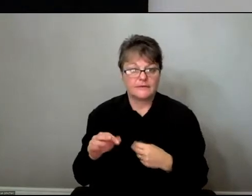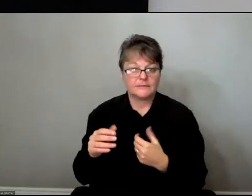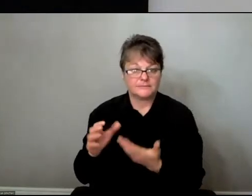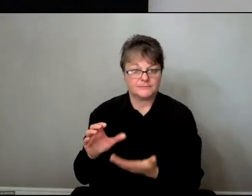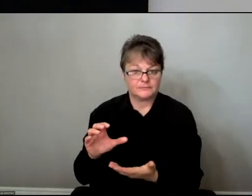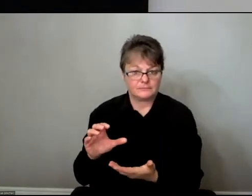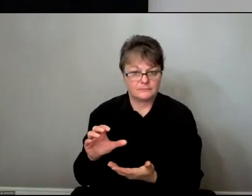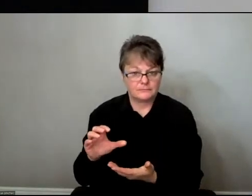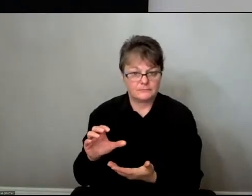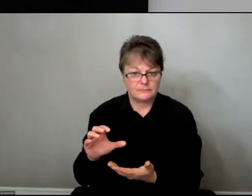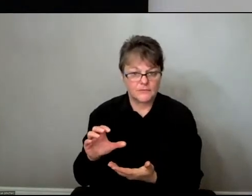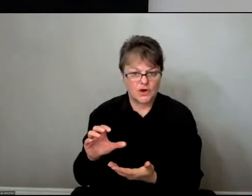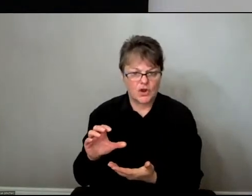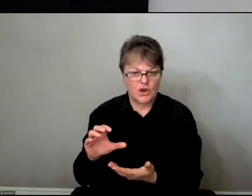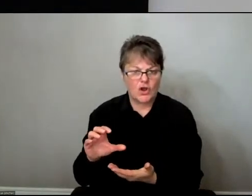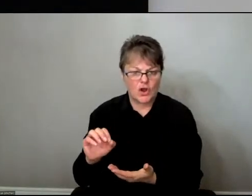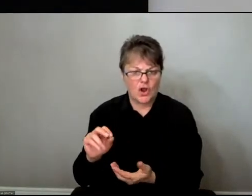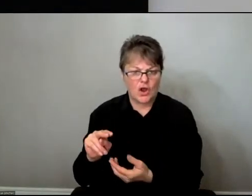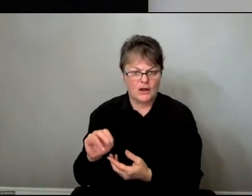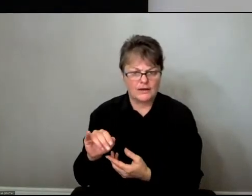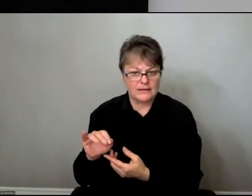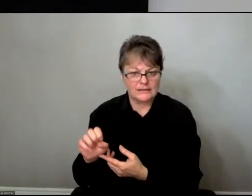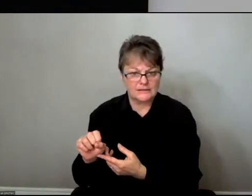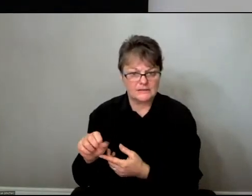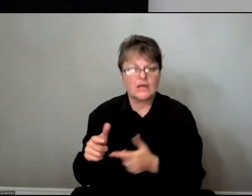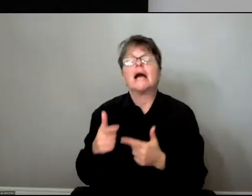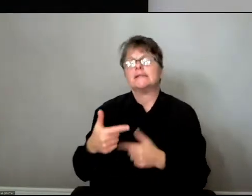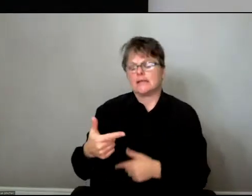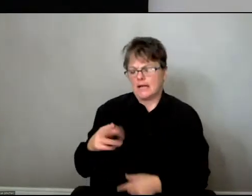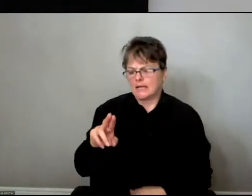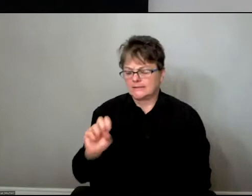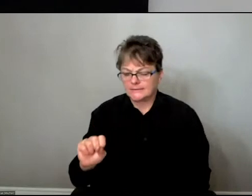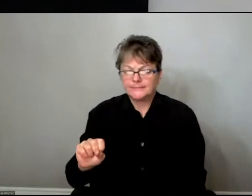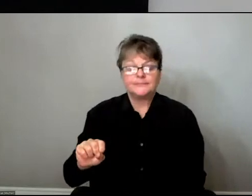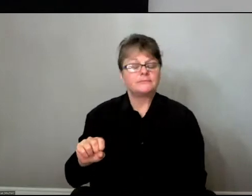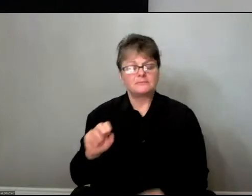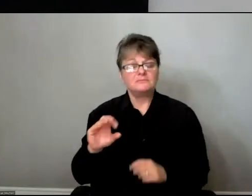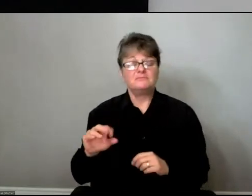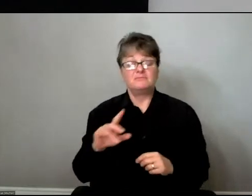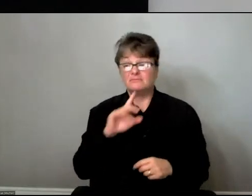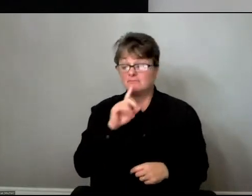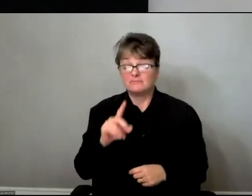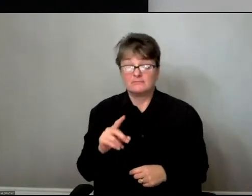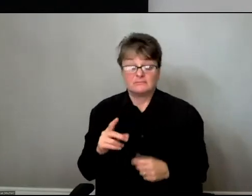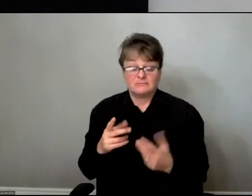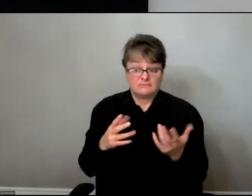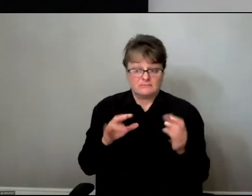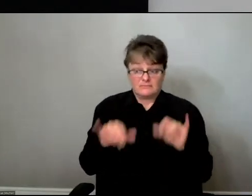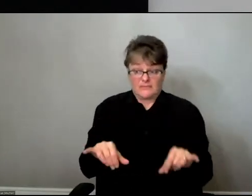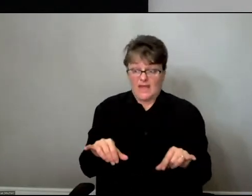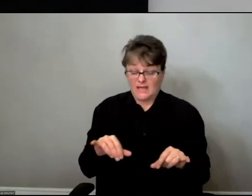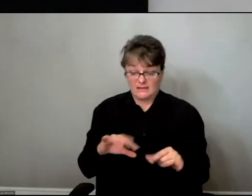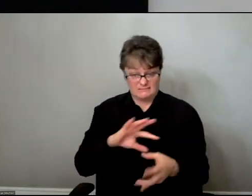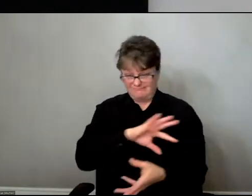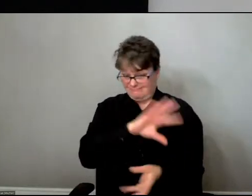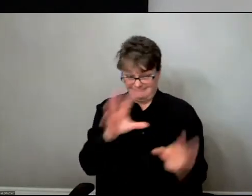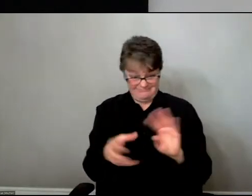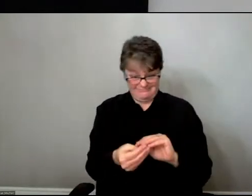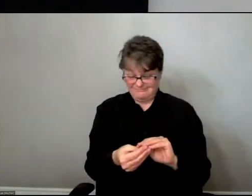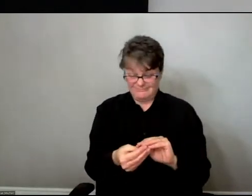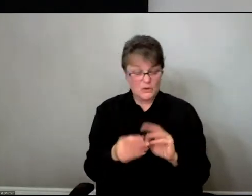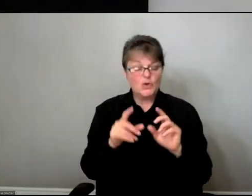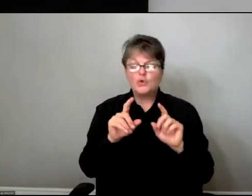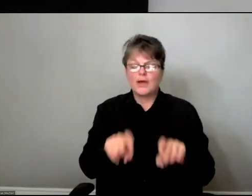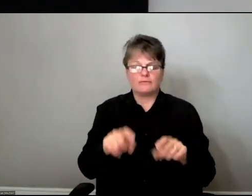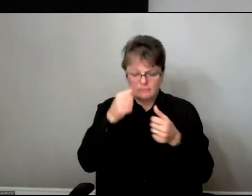Gender violence is happening all over the globe, encompassing people from all walks of life. People are